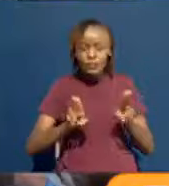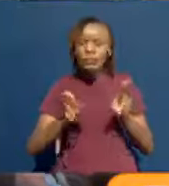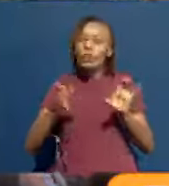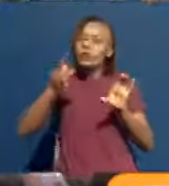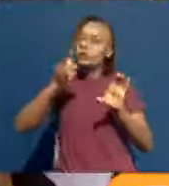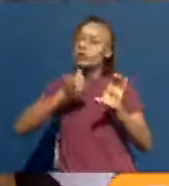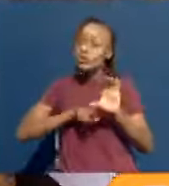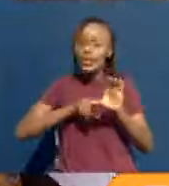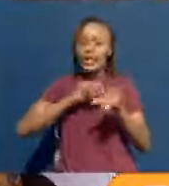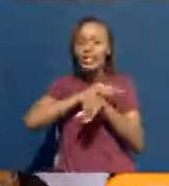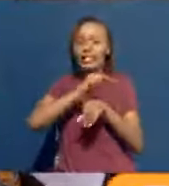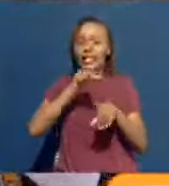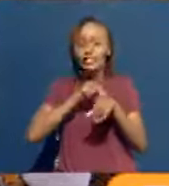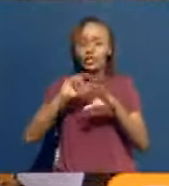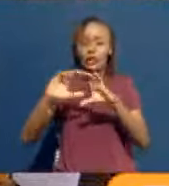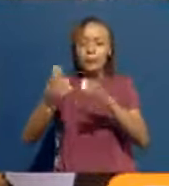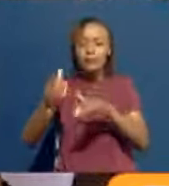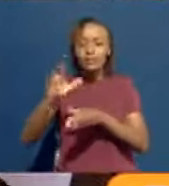cha UDA.